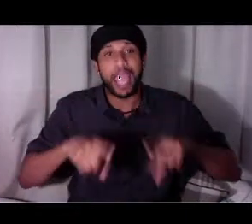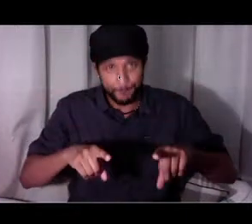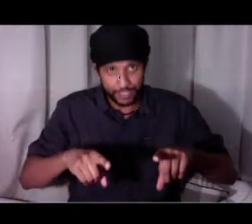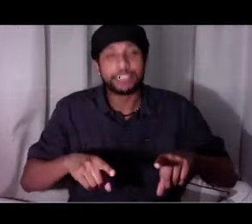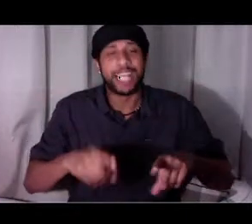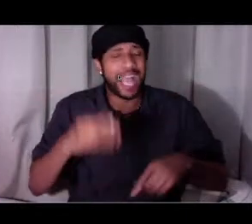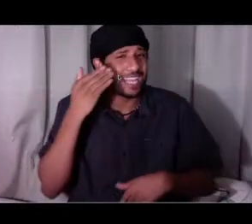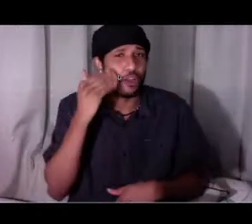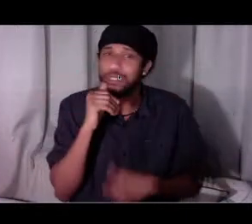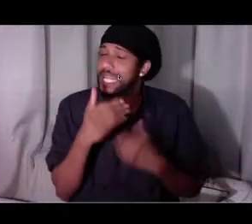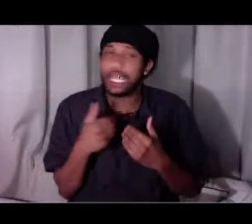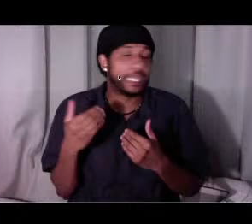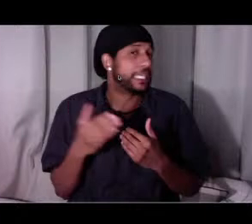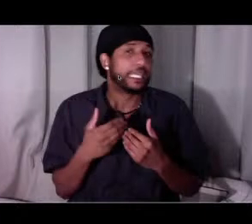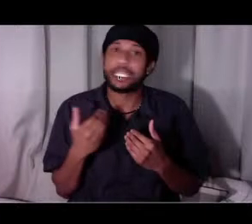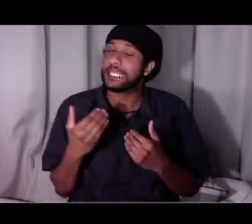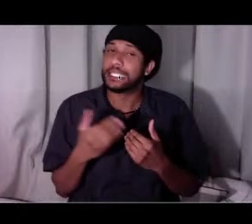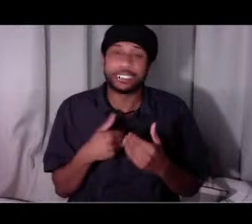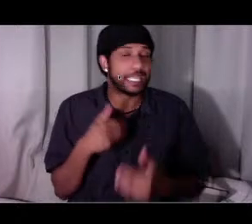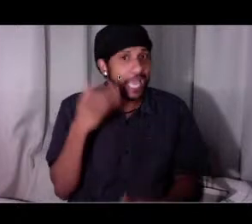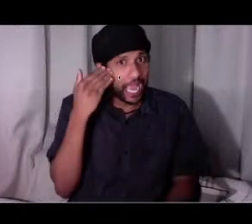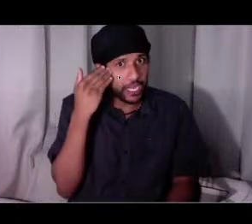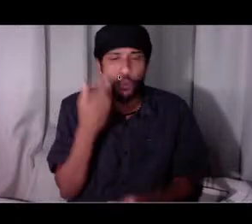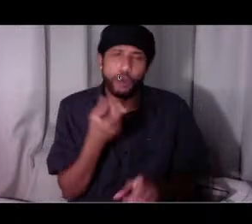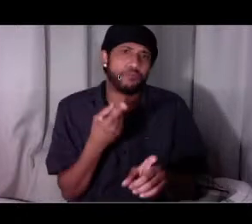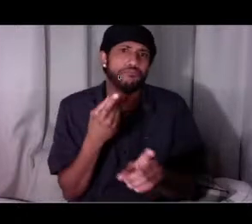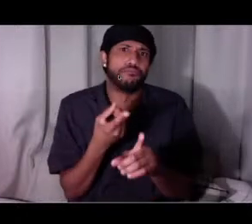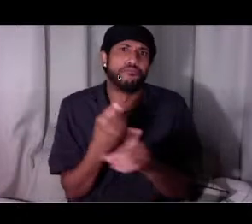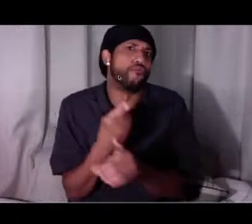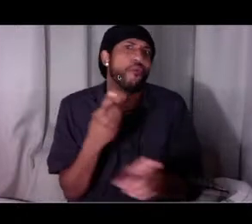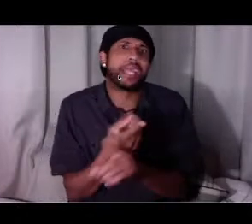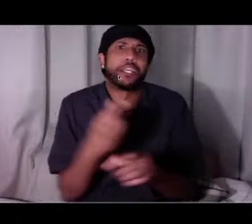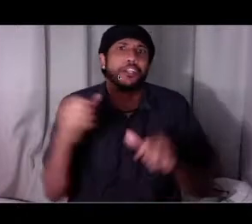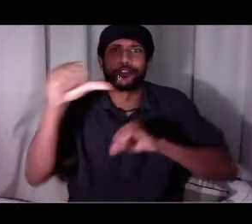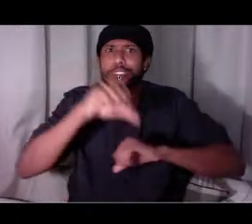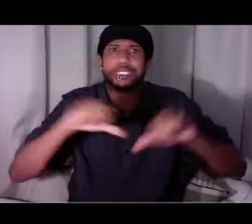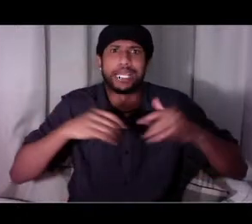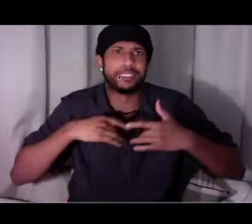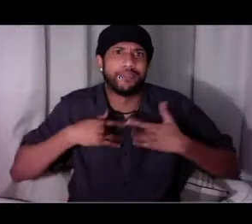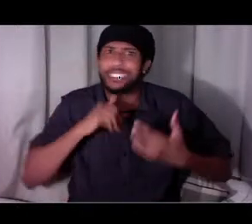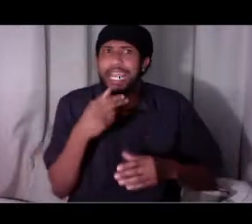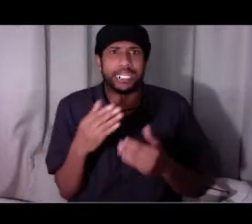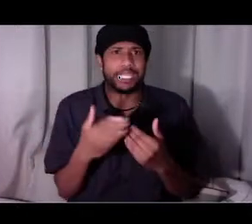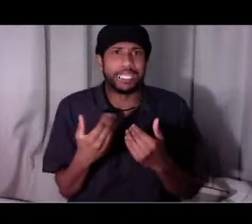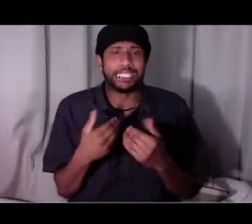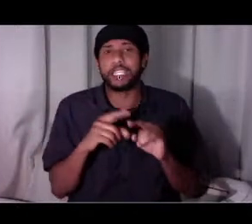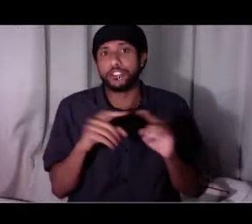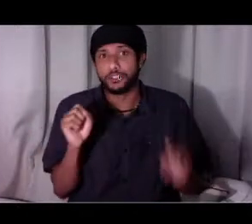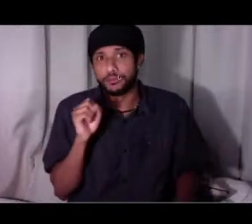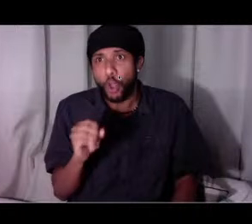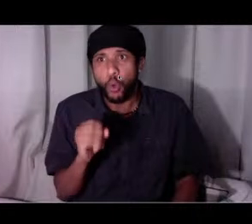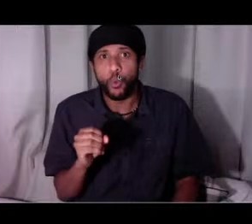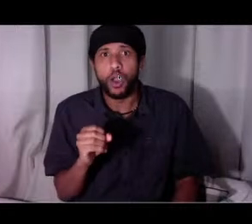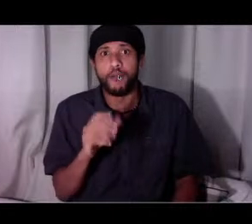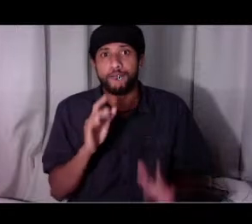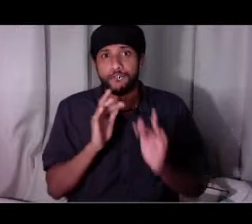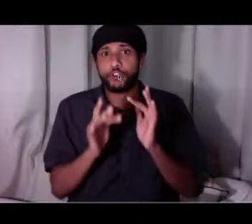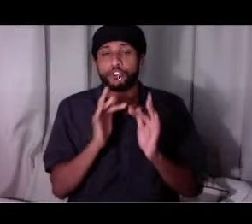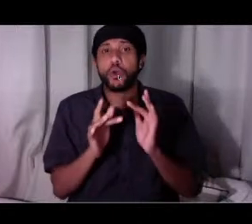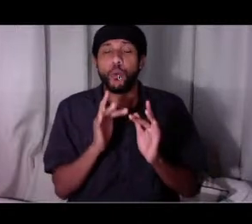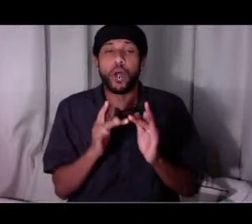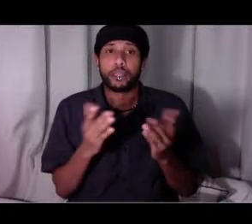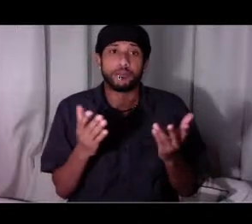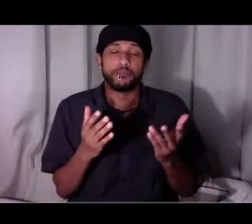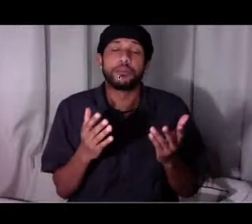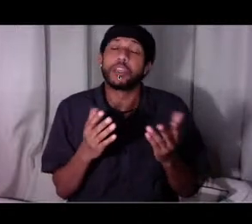know it wasn't easy I mean I know a regular science fair putting it on is not easy so let alone a virtual one so